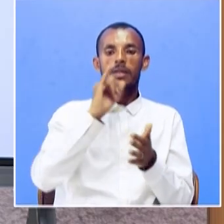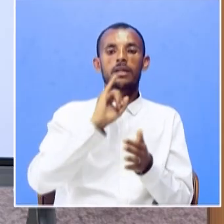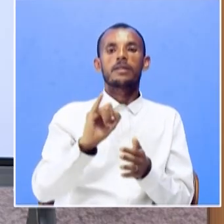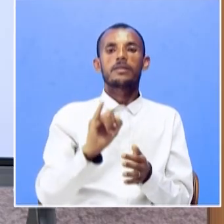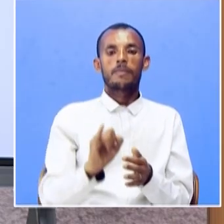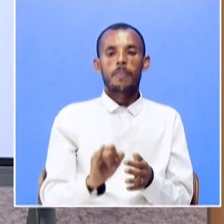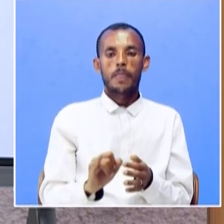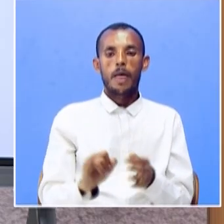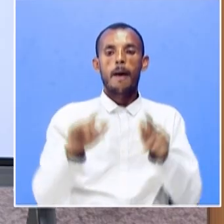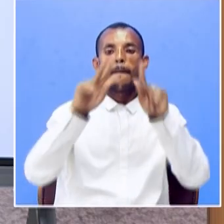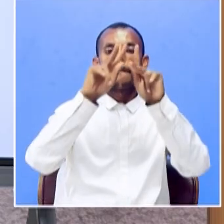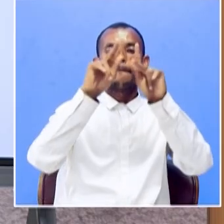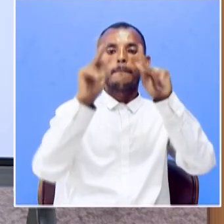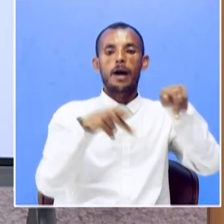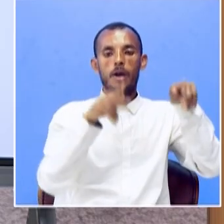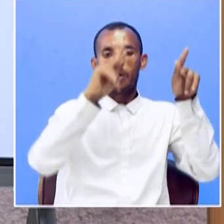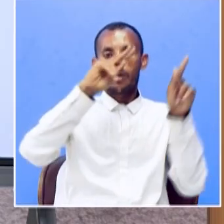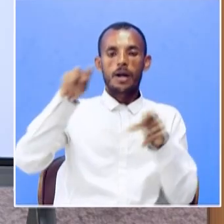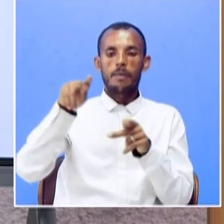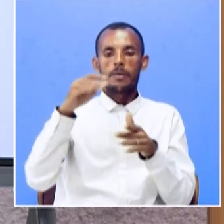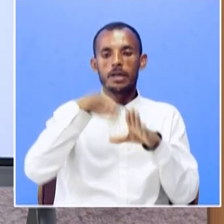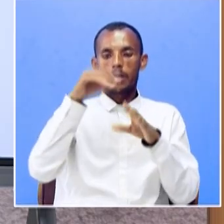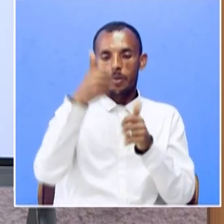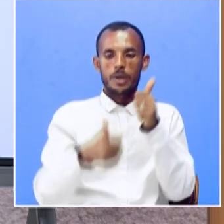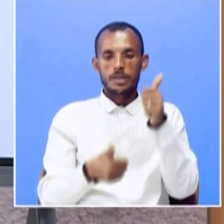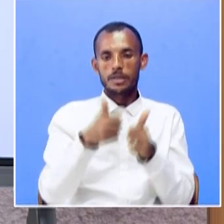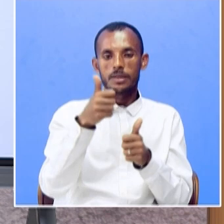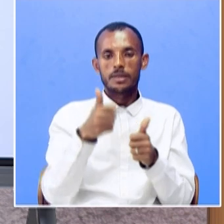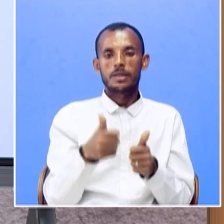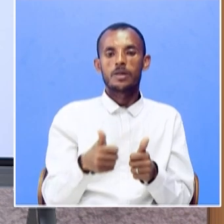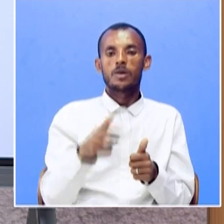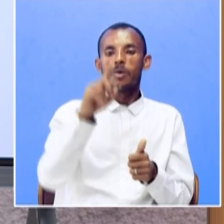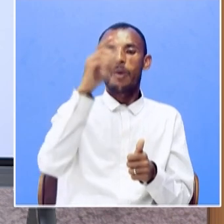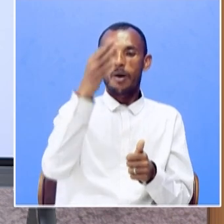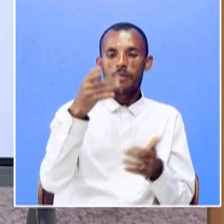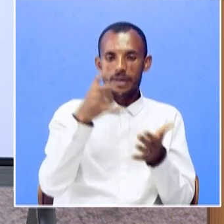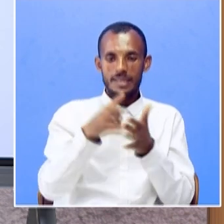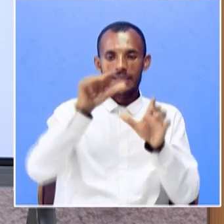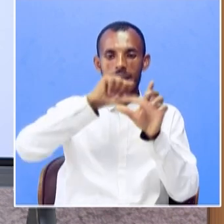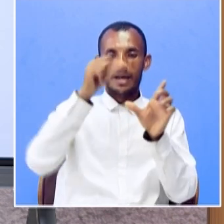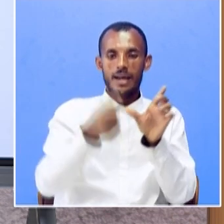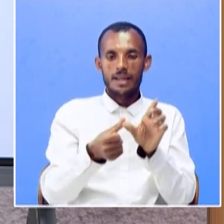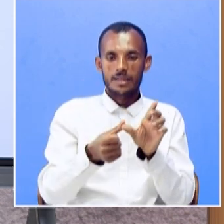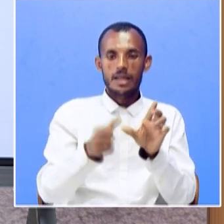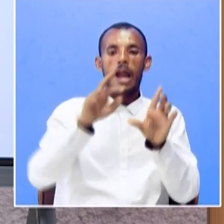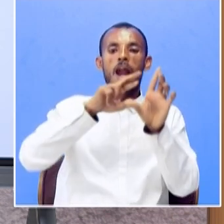a parallelogram in which one of its angle is right